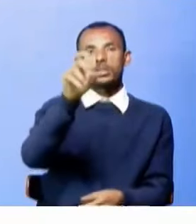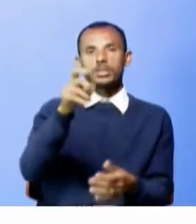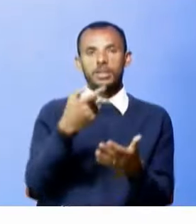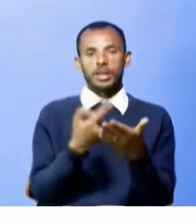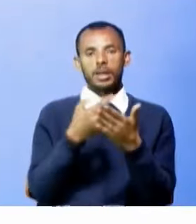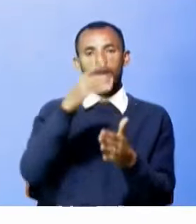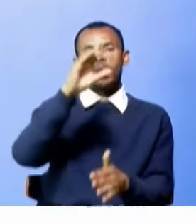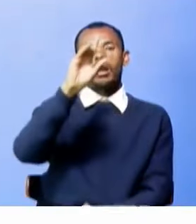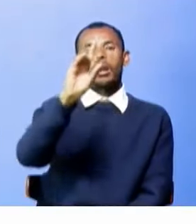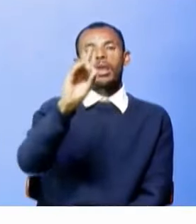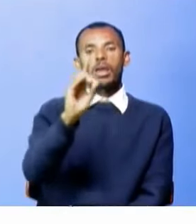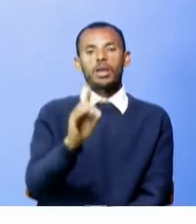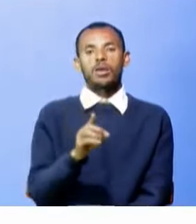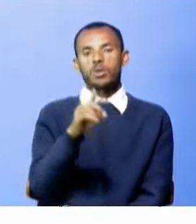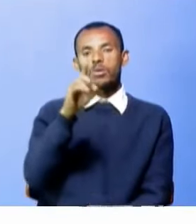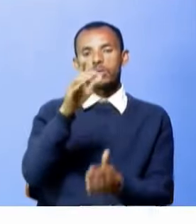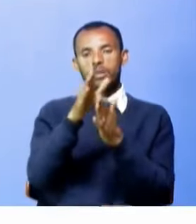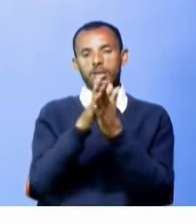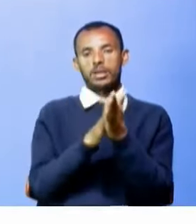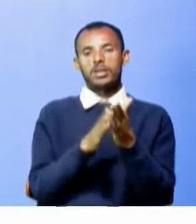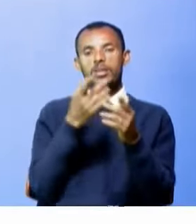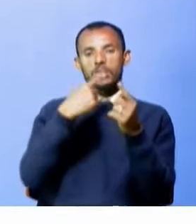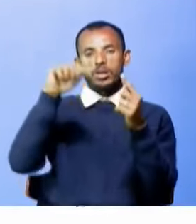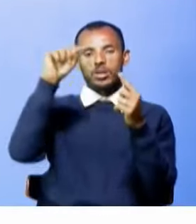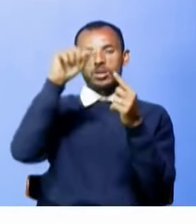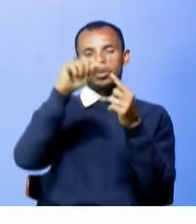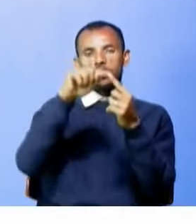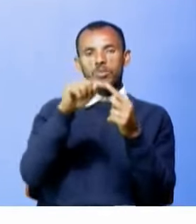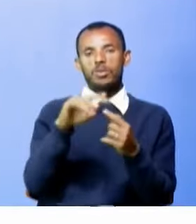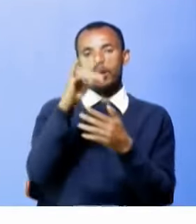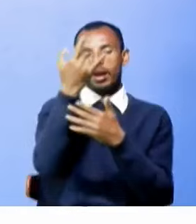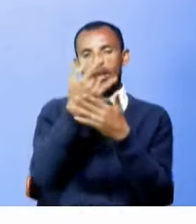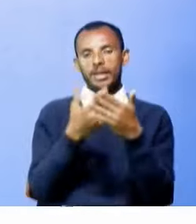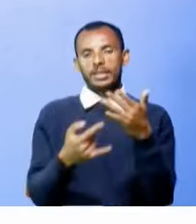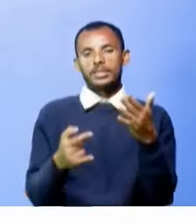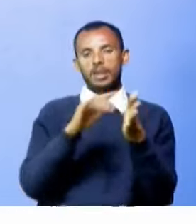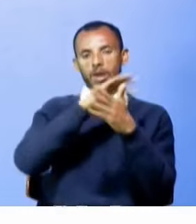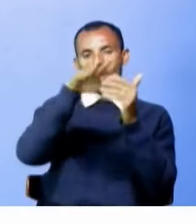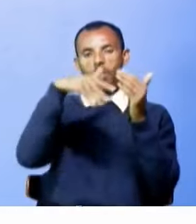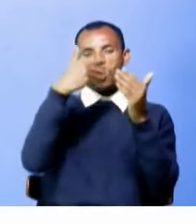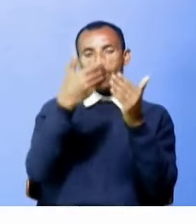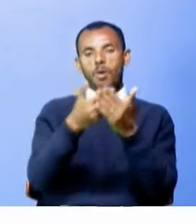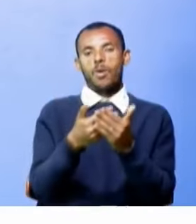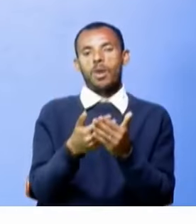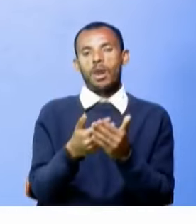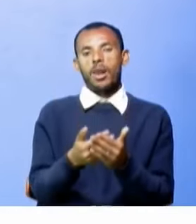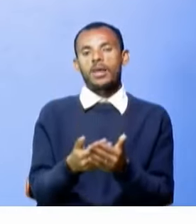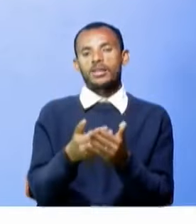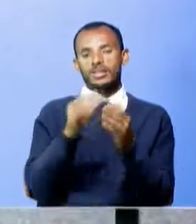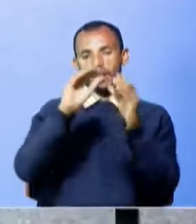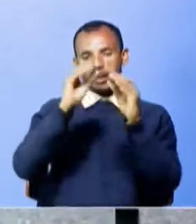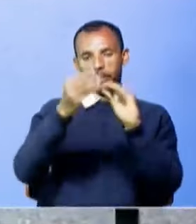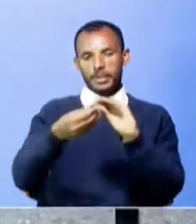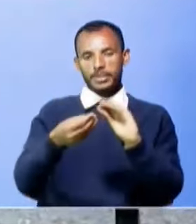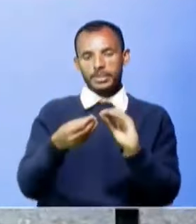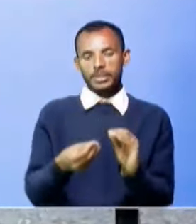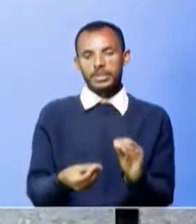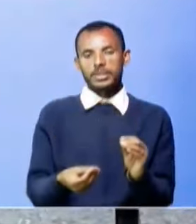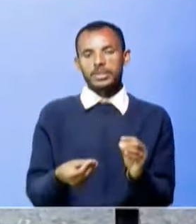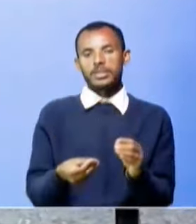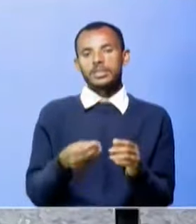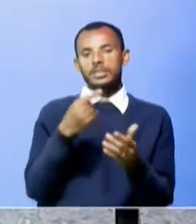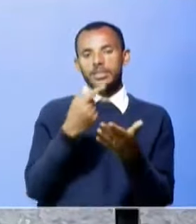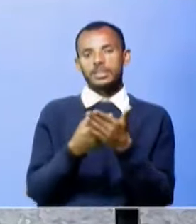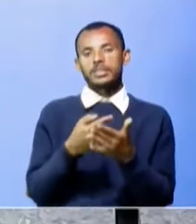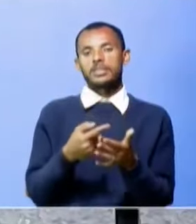D, you need to list out all the numbers. In fact, this